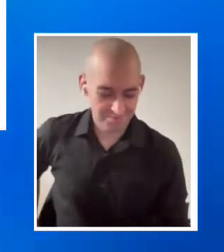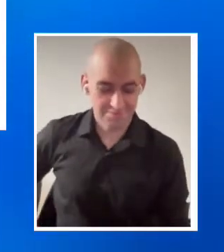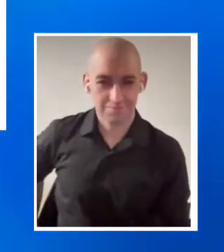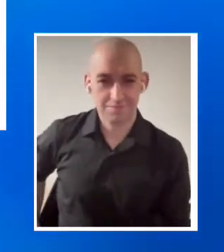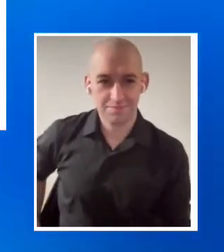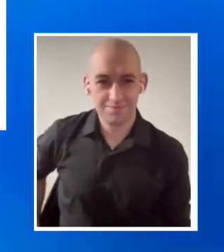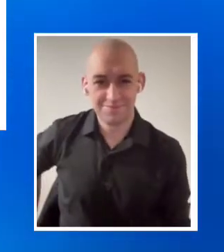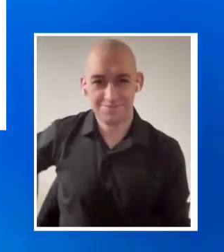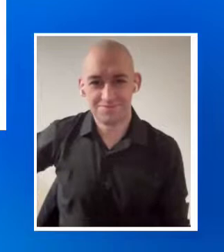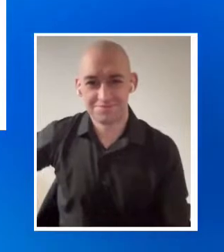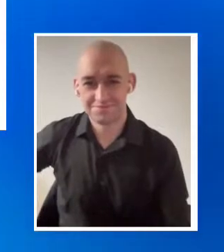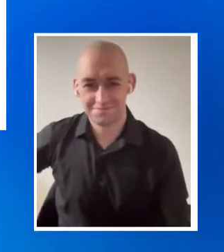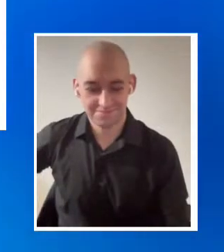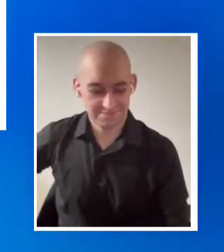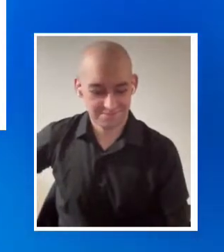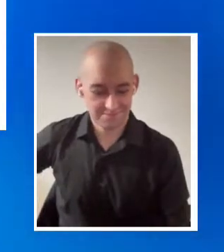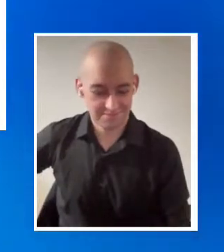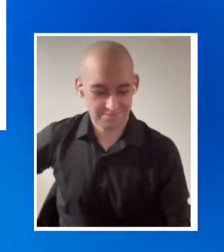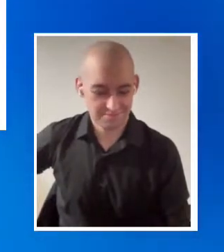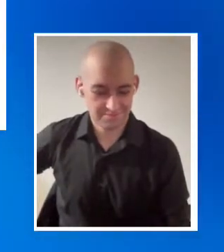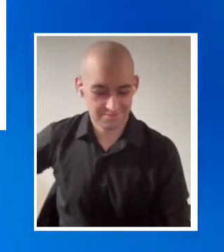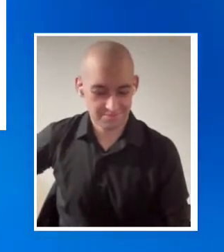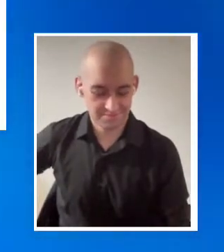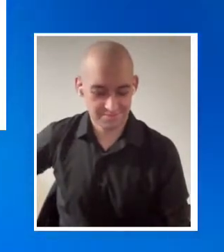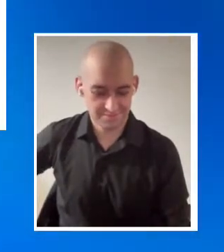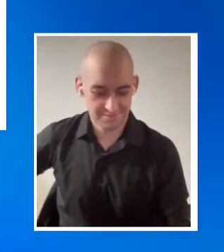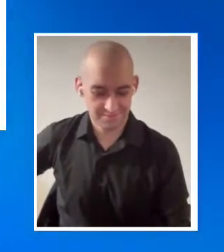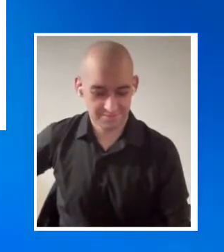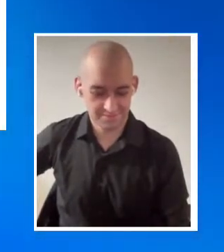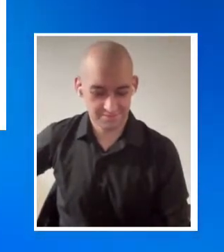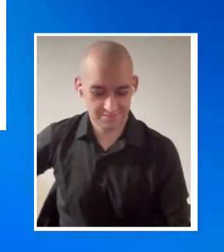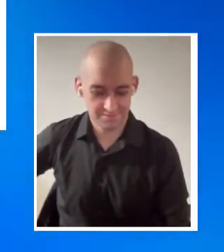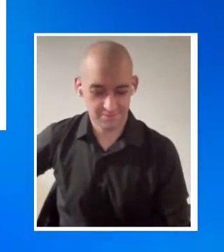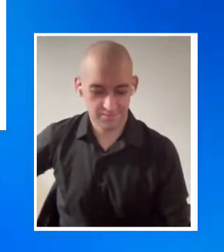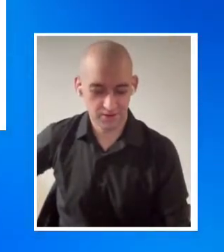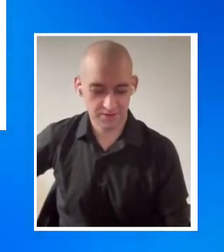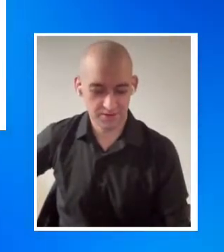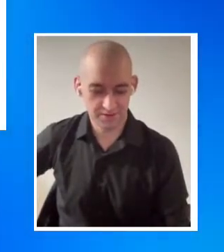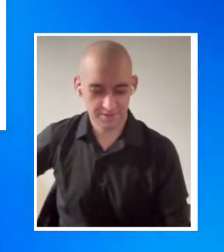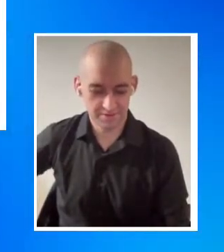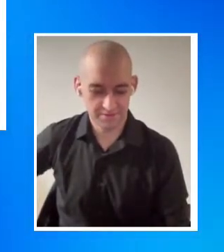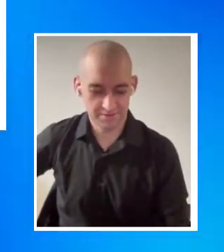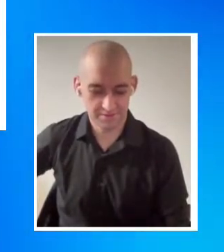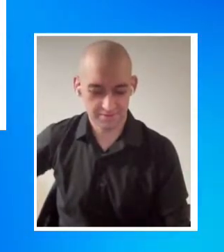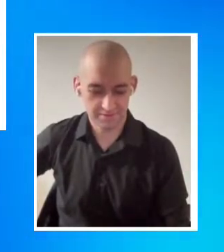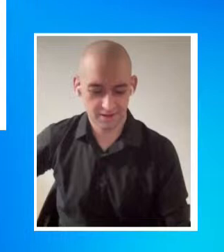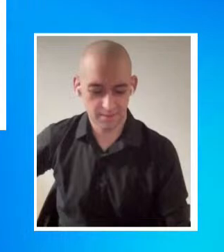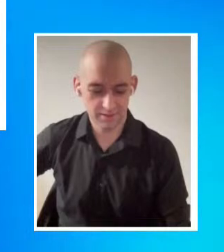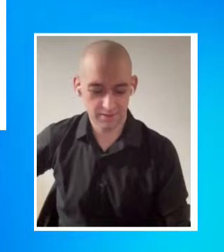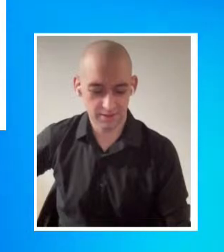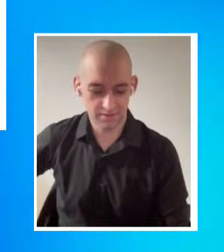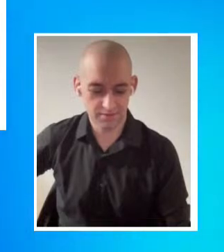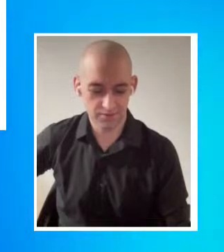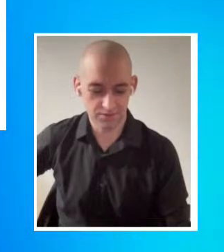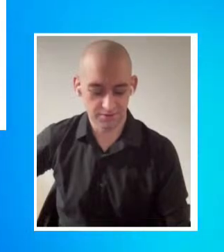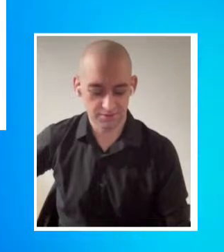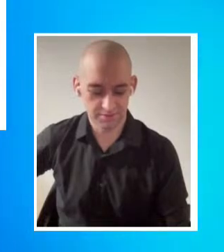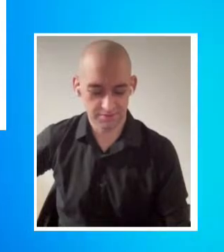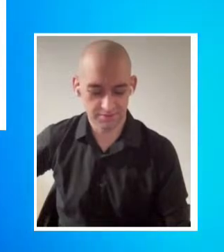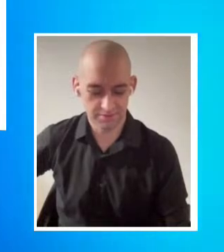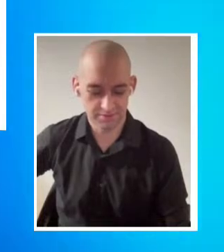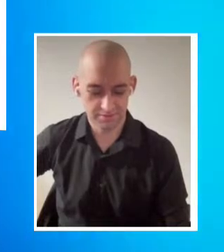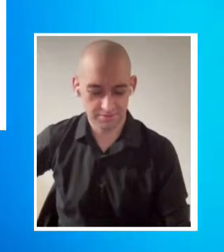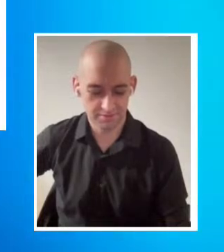I think for one more time before we sign off, Maria, if it's possible for you to add the